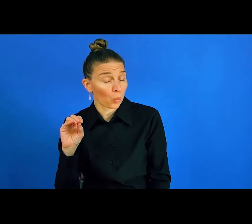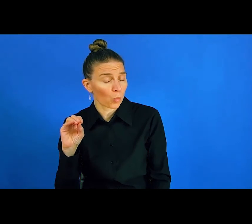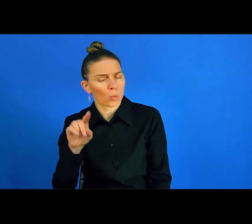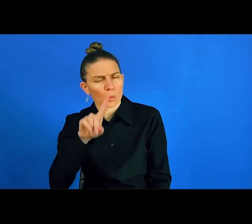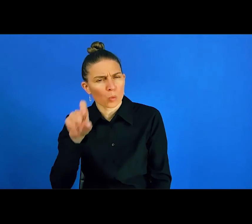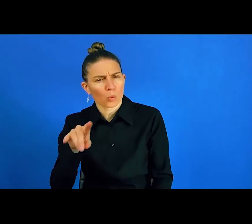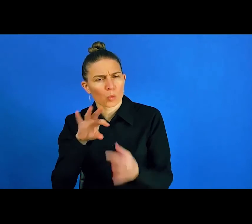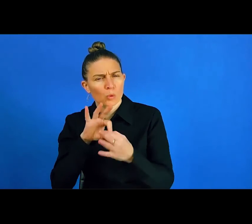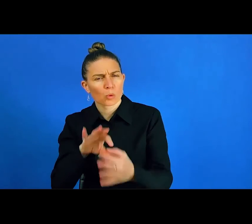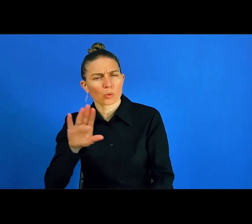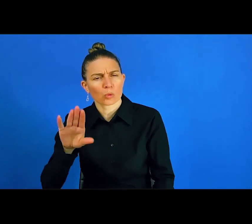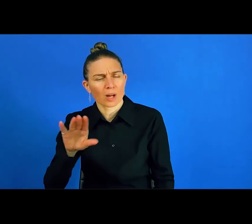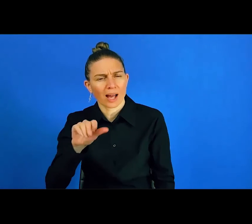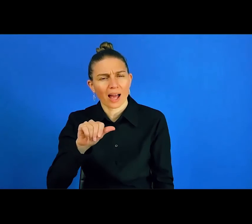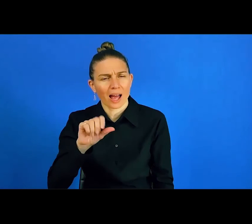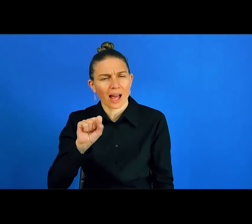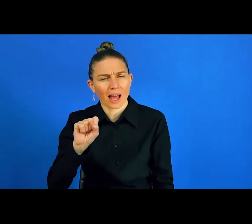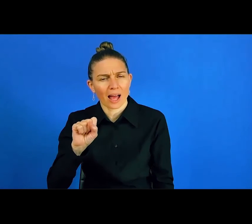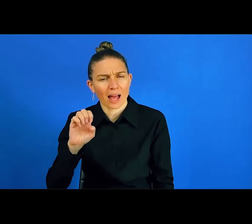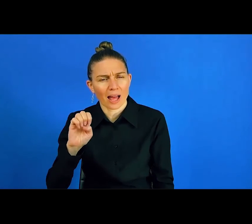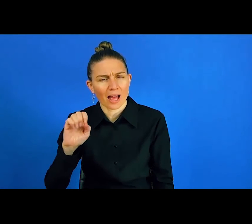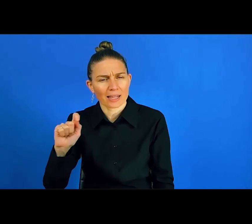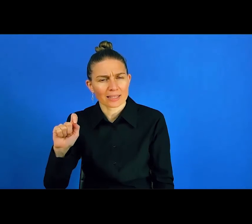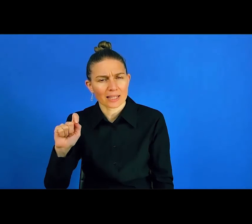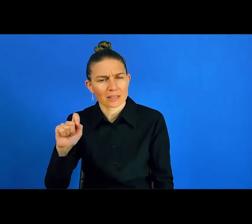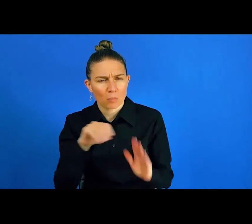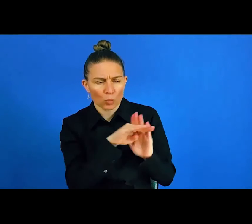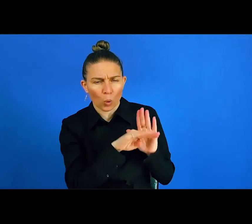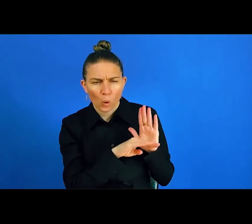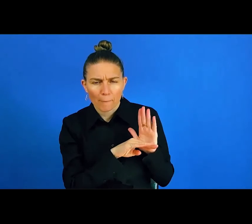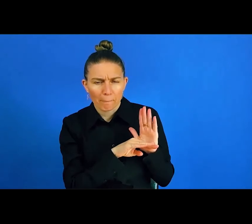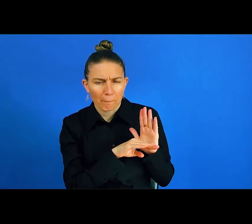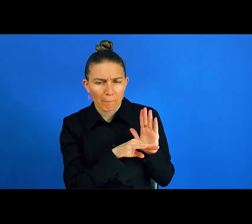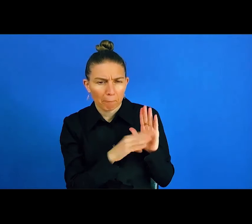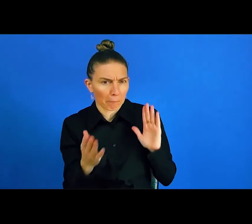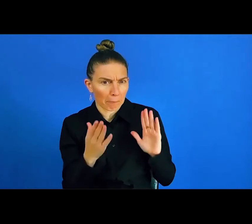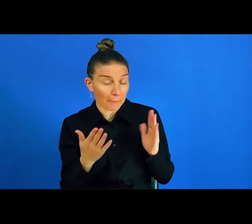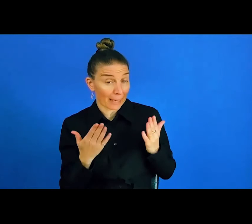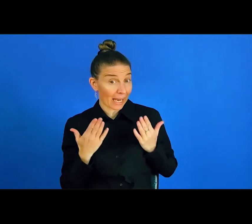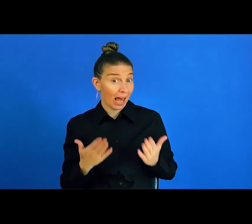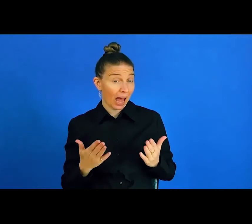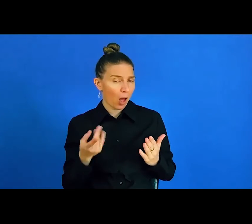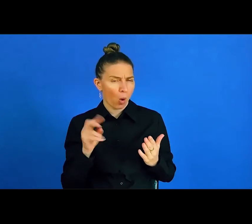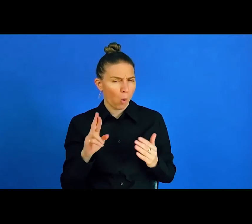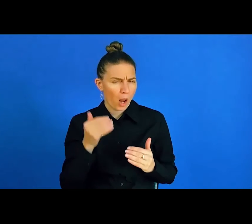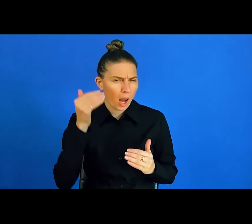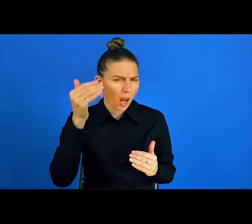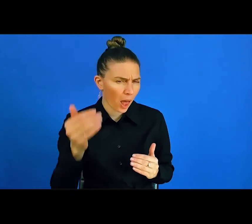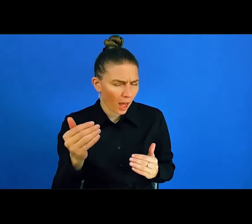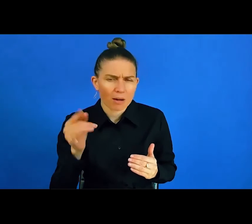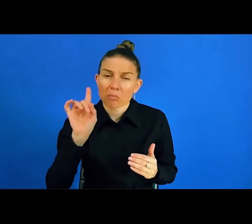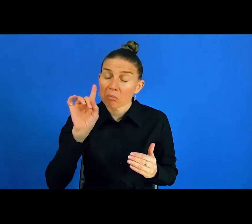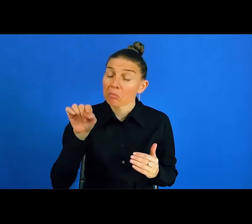maybe perhaps sort of like, something that might be coming up a bit later in your program. So to understand if there are any partnerships